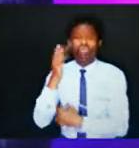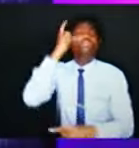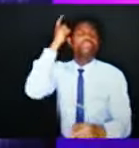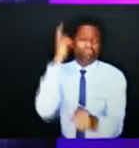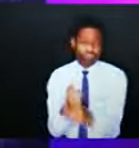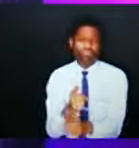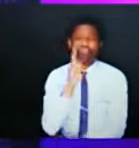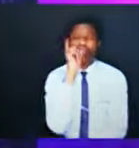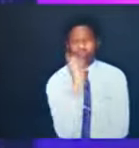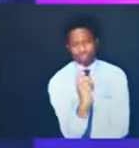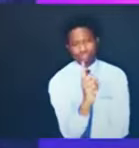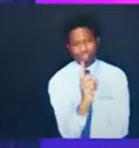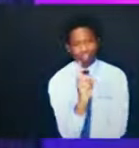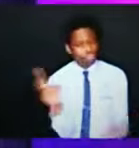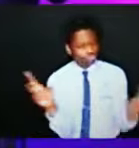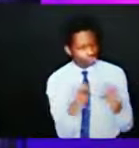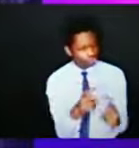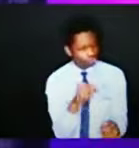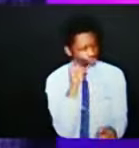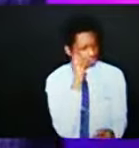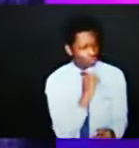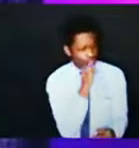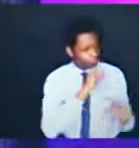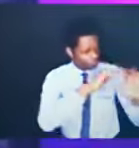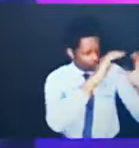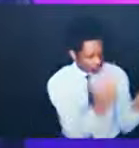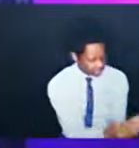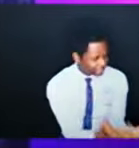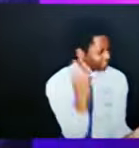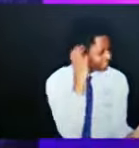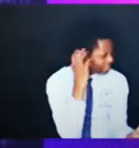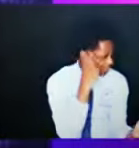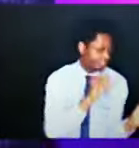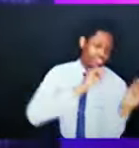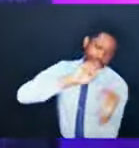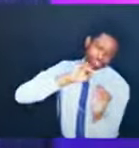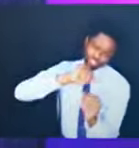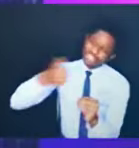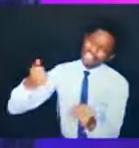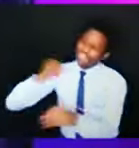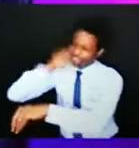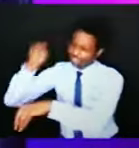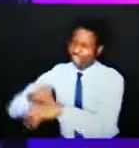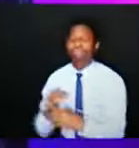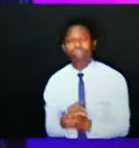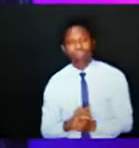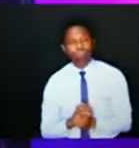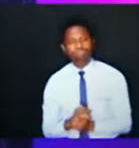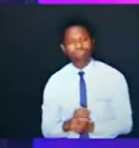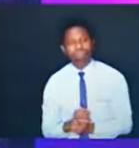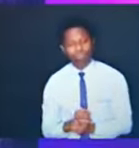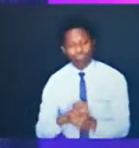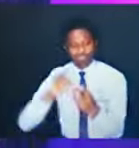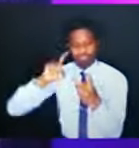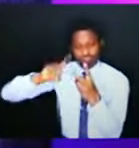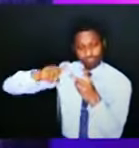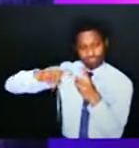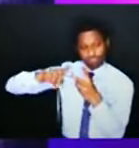Israel, hear and teach. The second truth